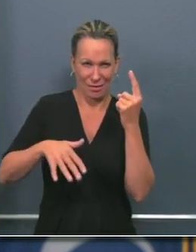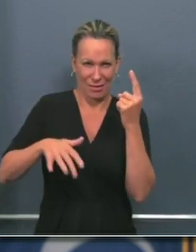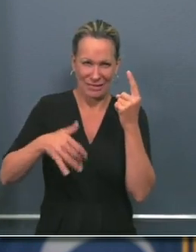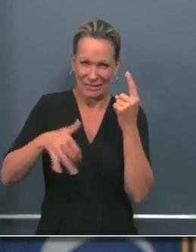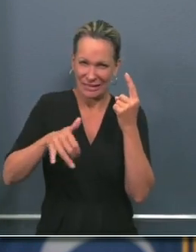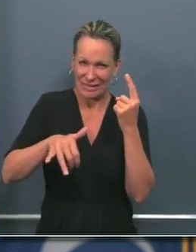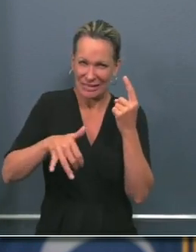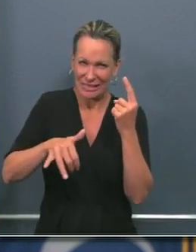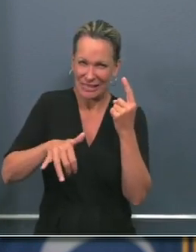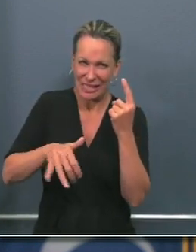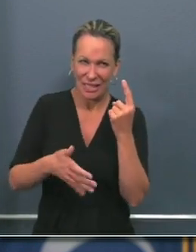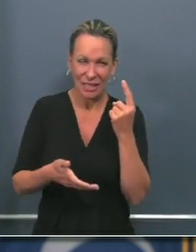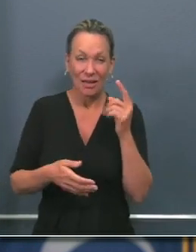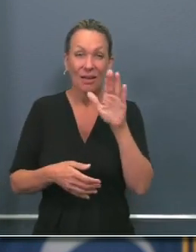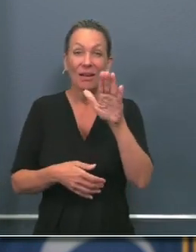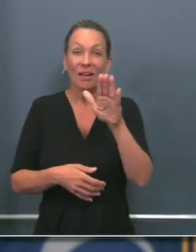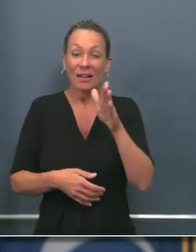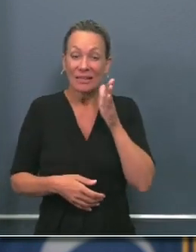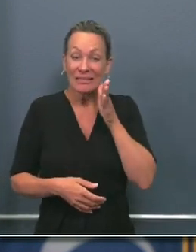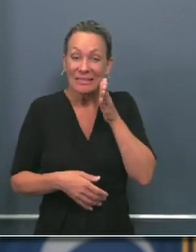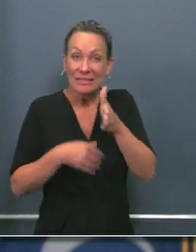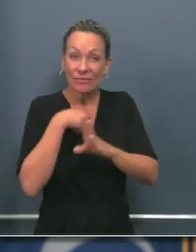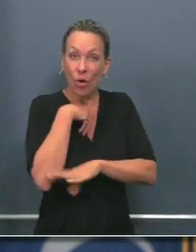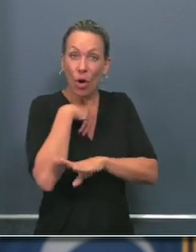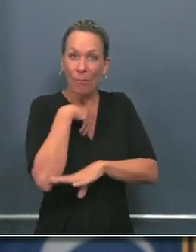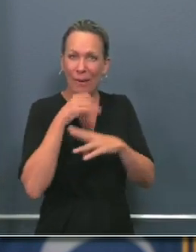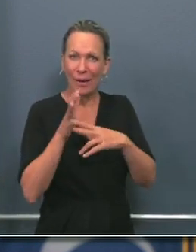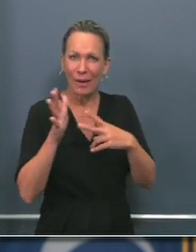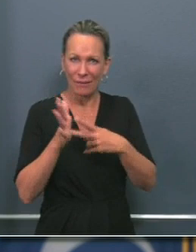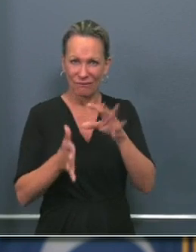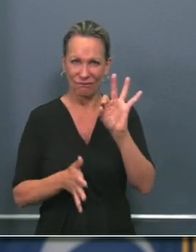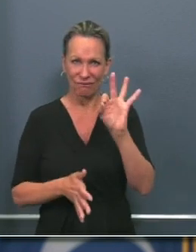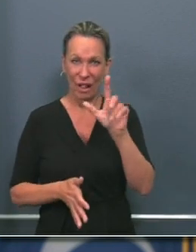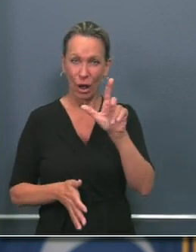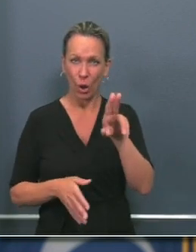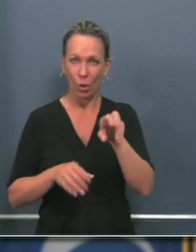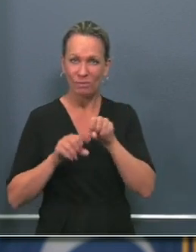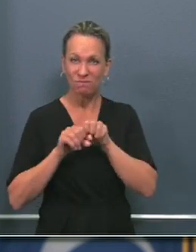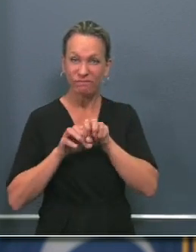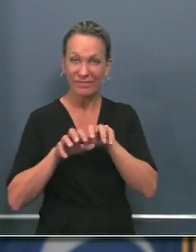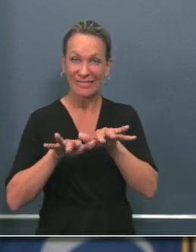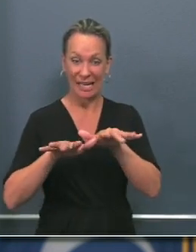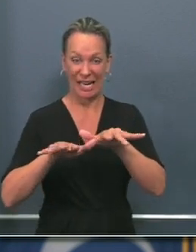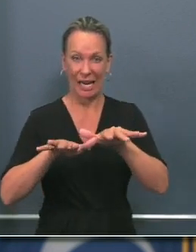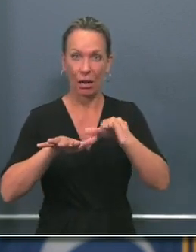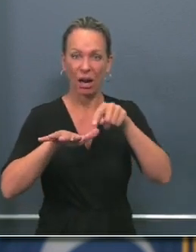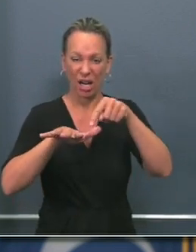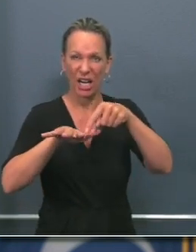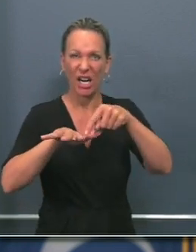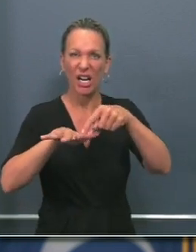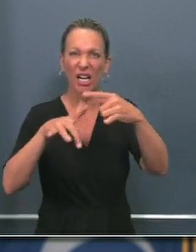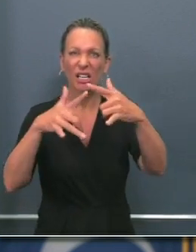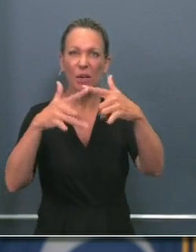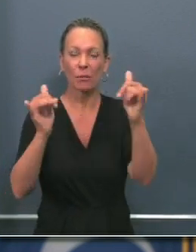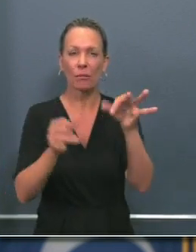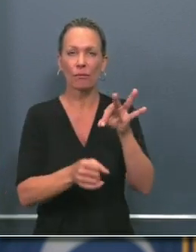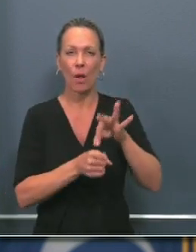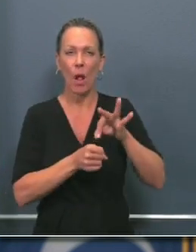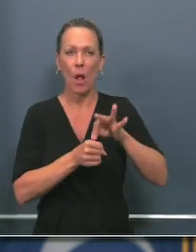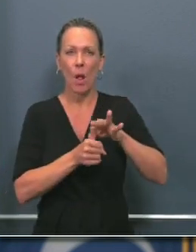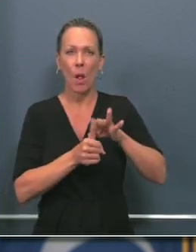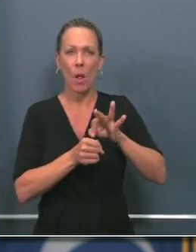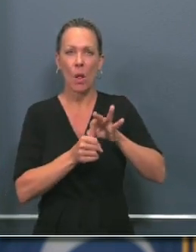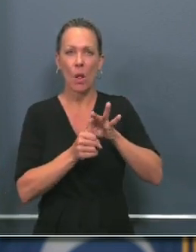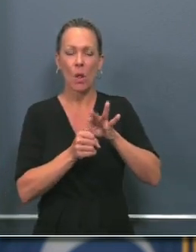COVID-19 season, it's around election time. And the last thing we want to do is deny you your fundamental